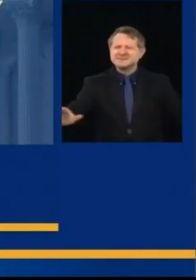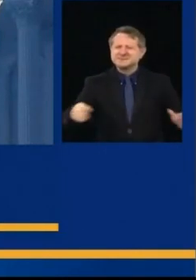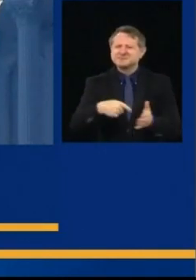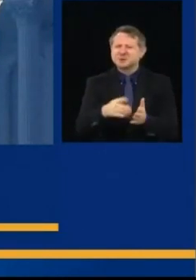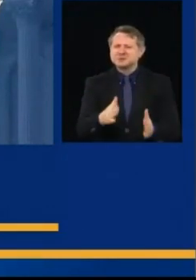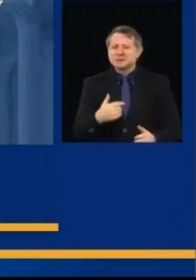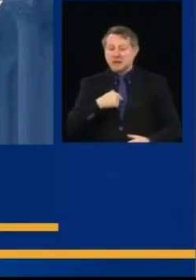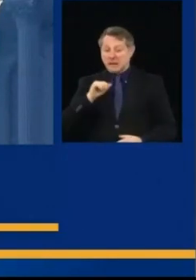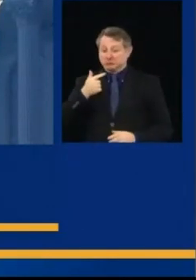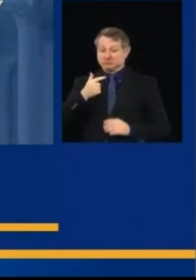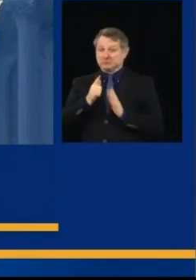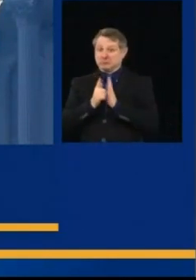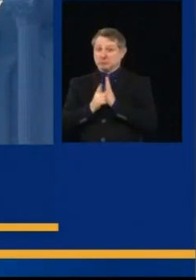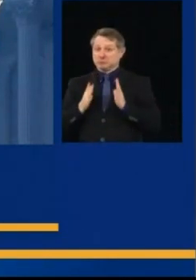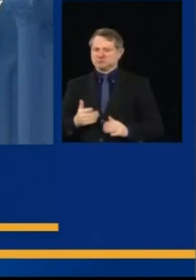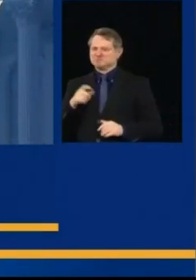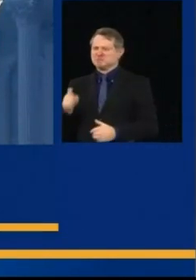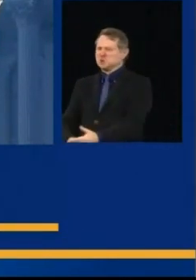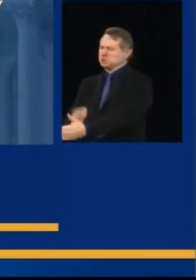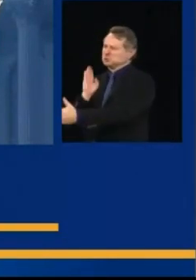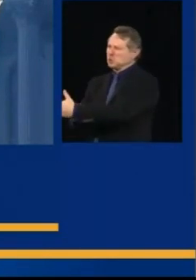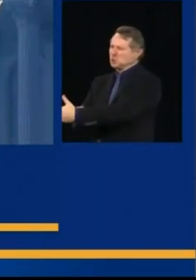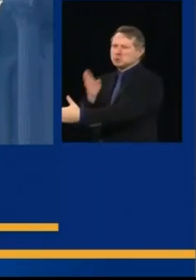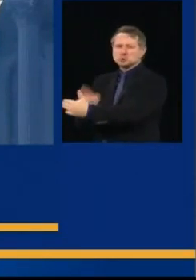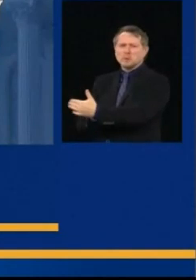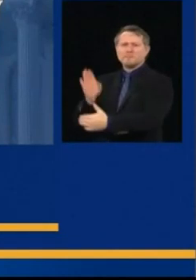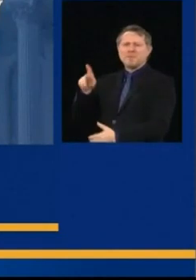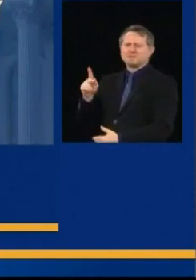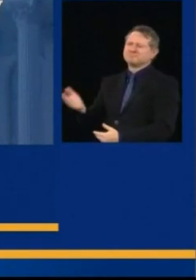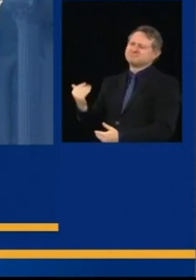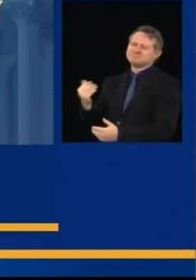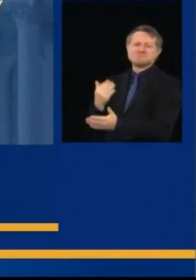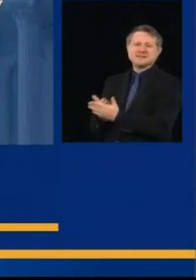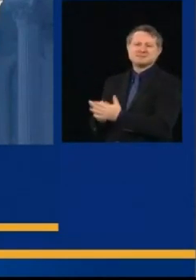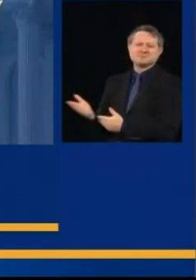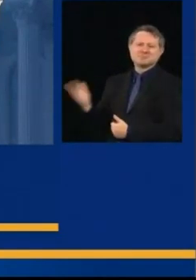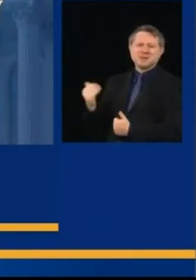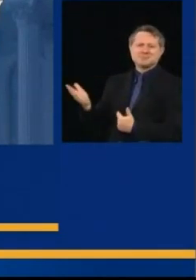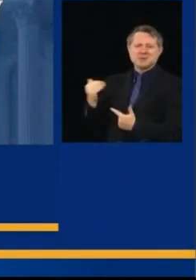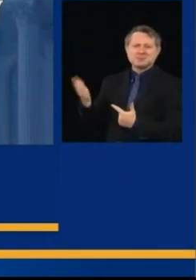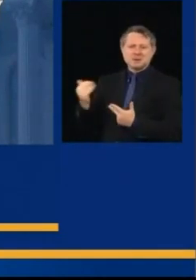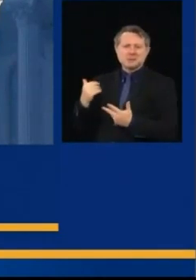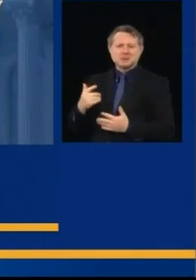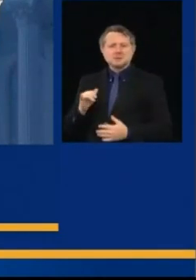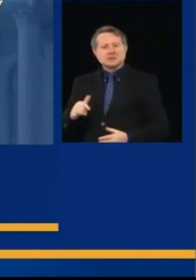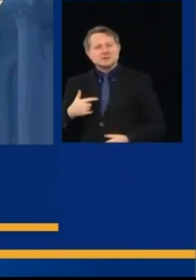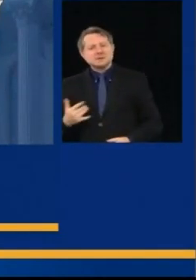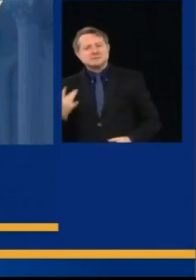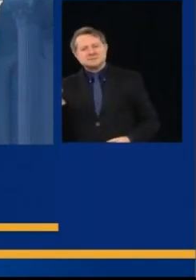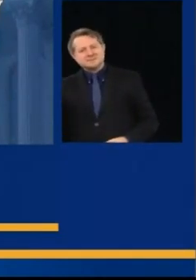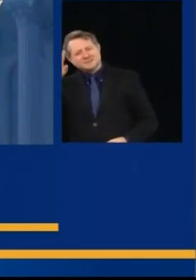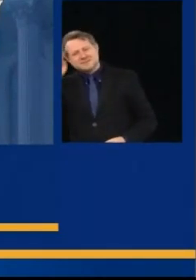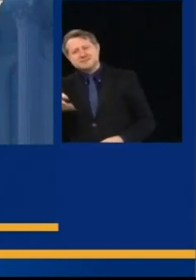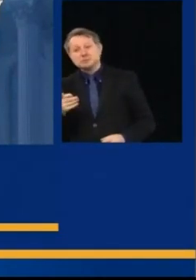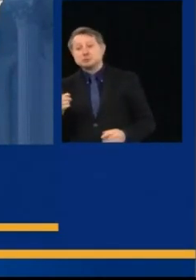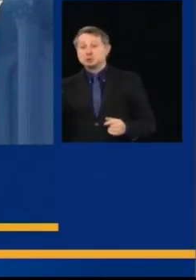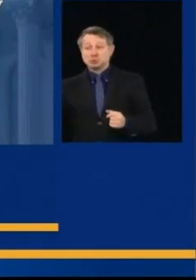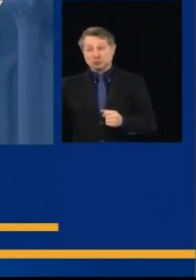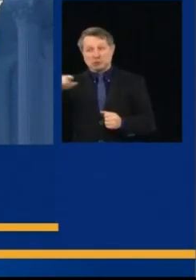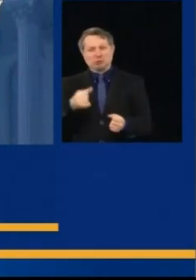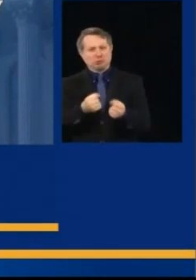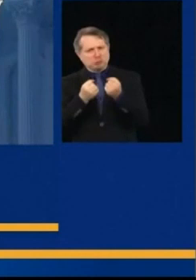these corporations to get the money back. How absurd. They create a financial catastrophe in